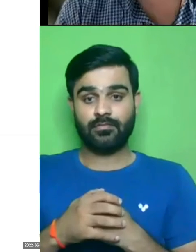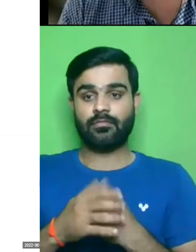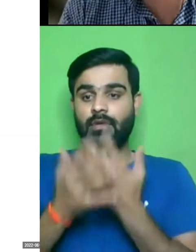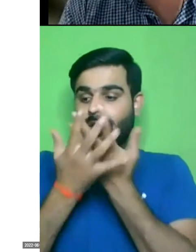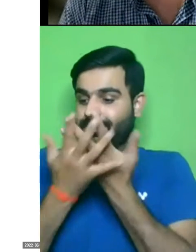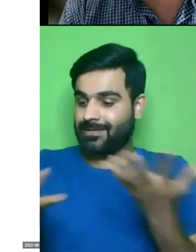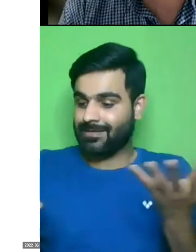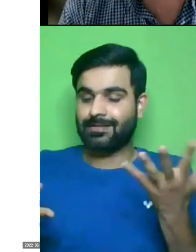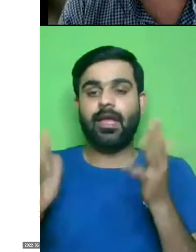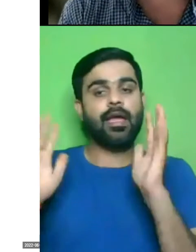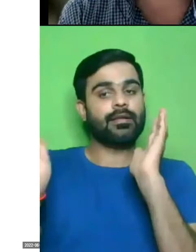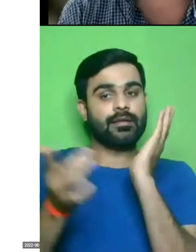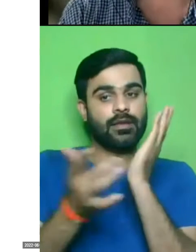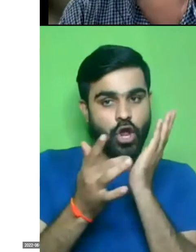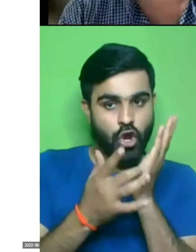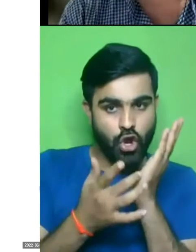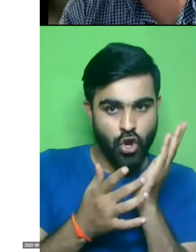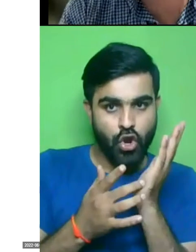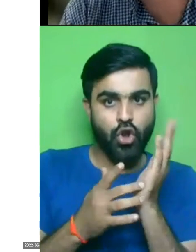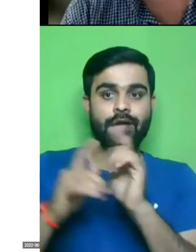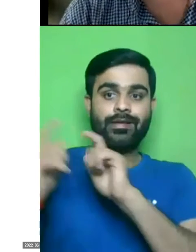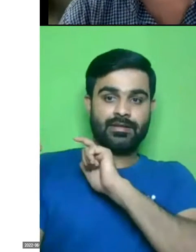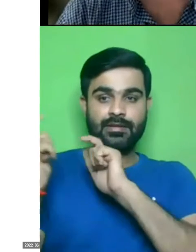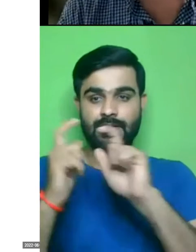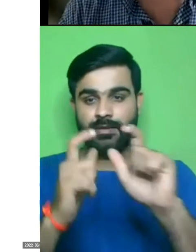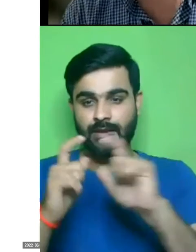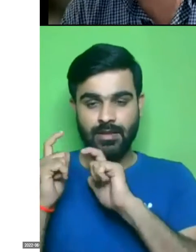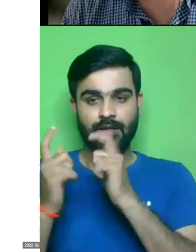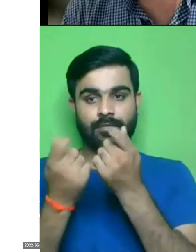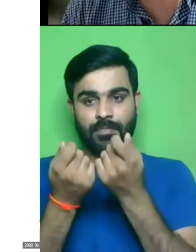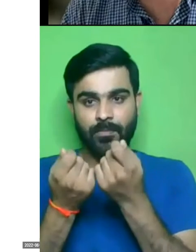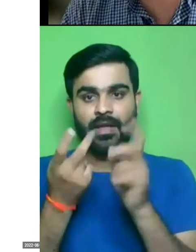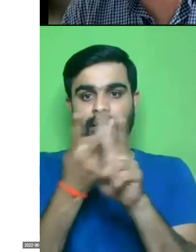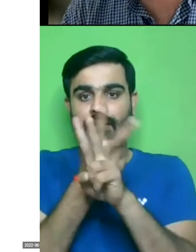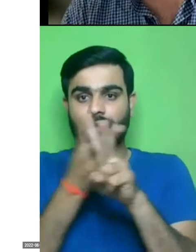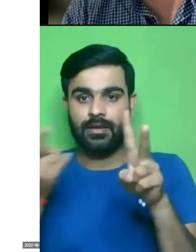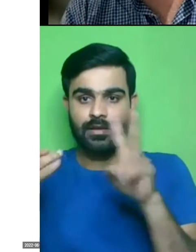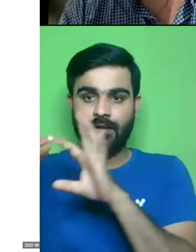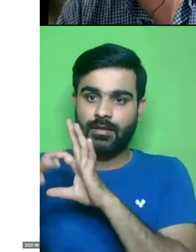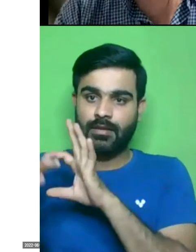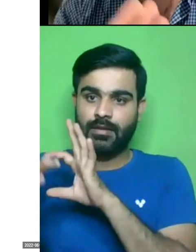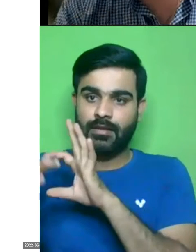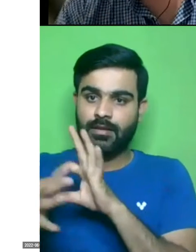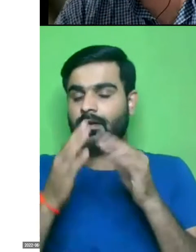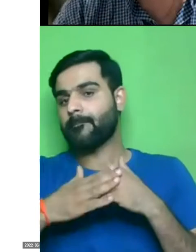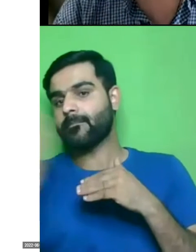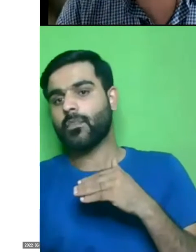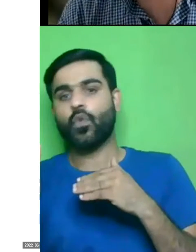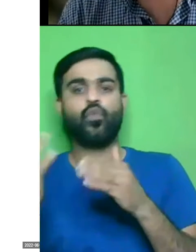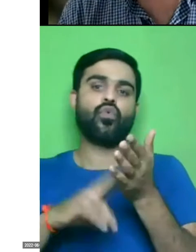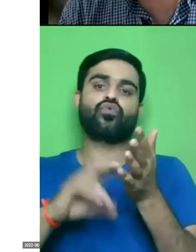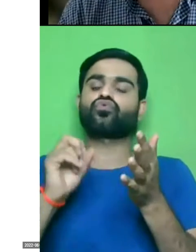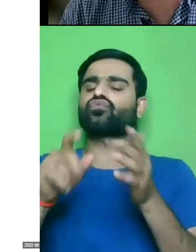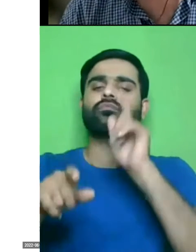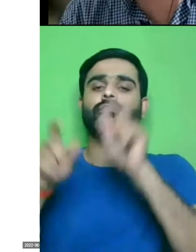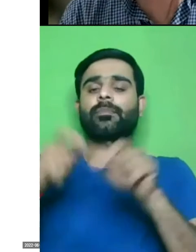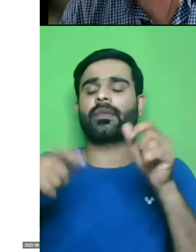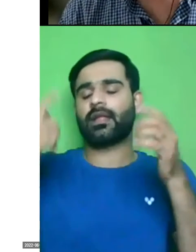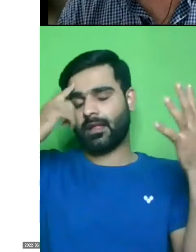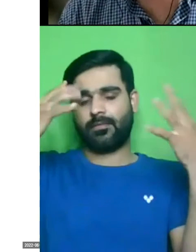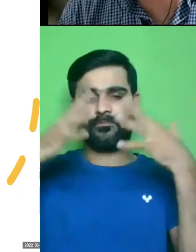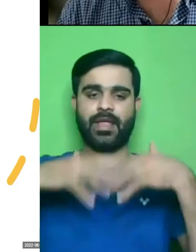assistive technology, and transportation costs are a relatively bigger chunk where they're not for, say, people with mental health